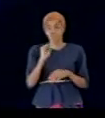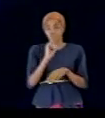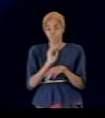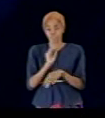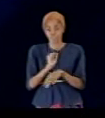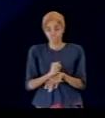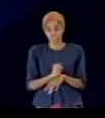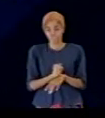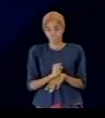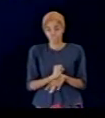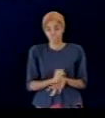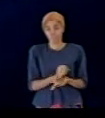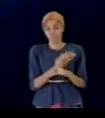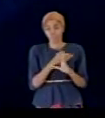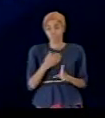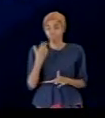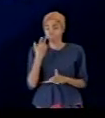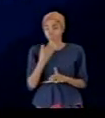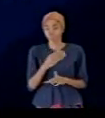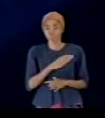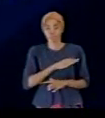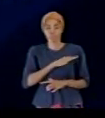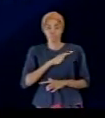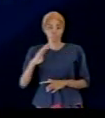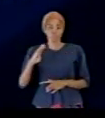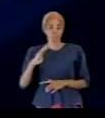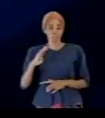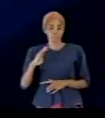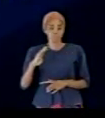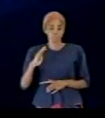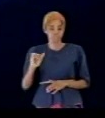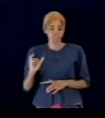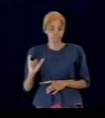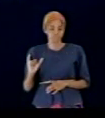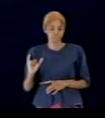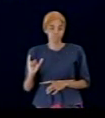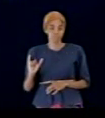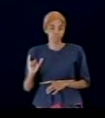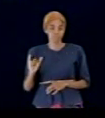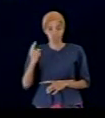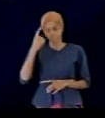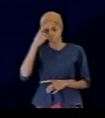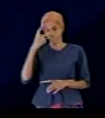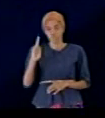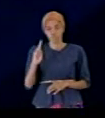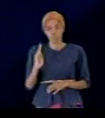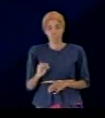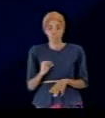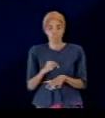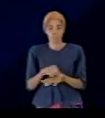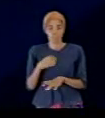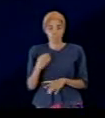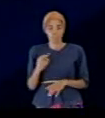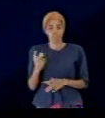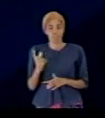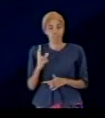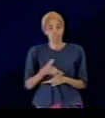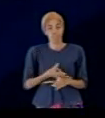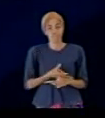synagogue and he spake boldly for the space of